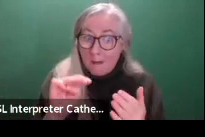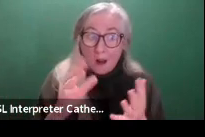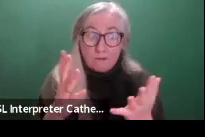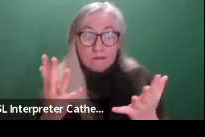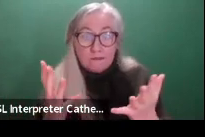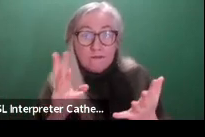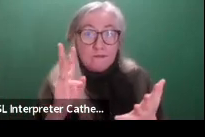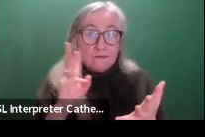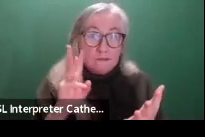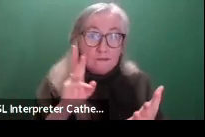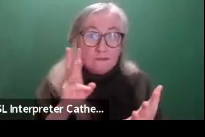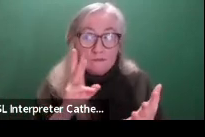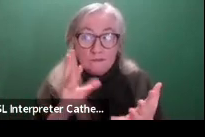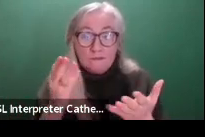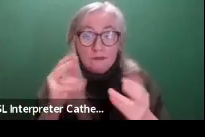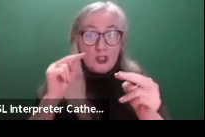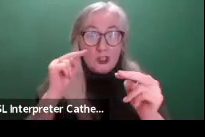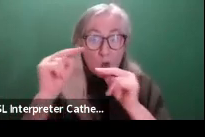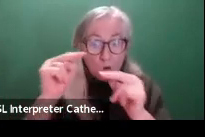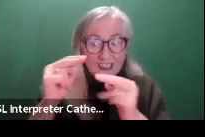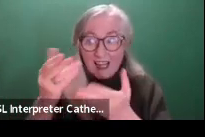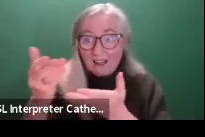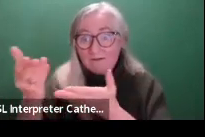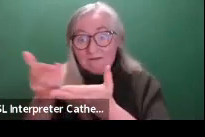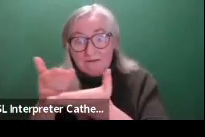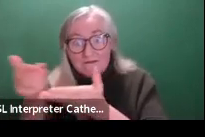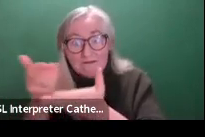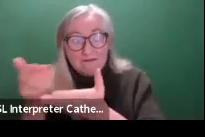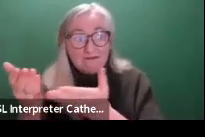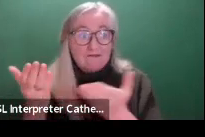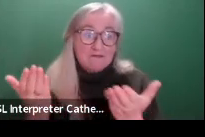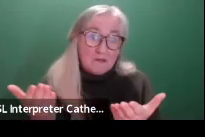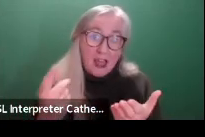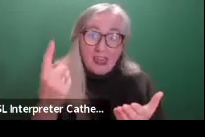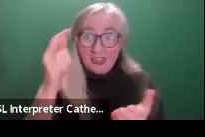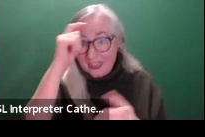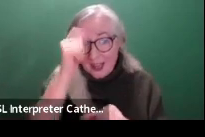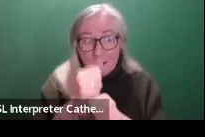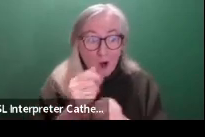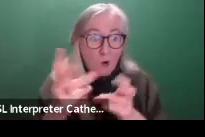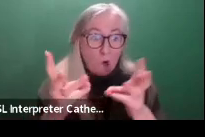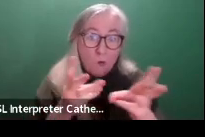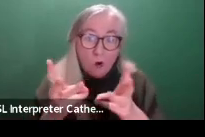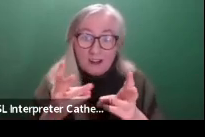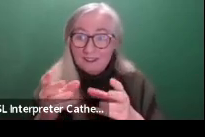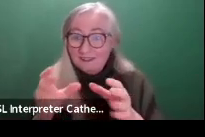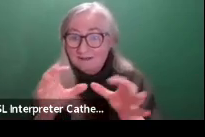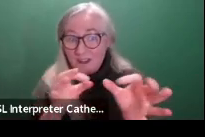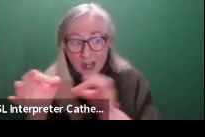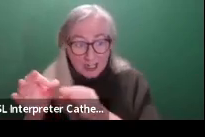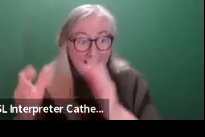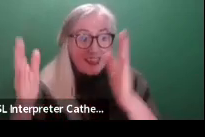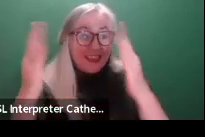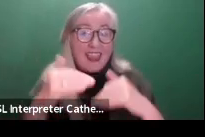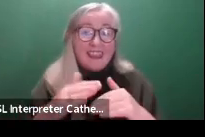more negotiation and, as I say, finding suitable working strategies. And then lastly, for the